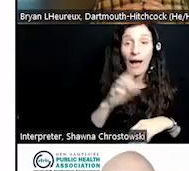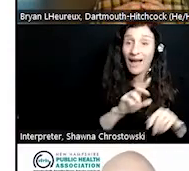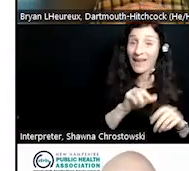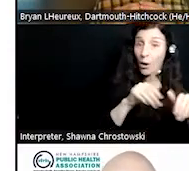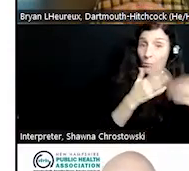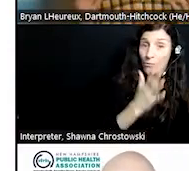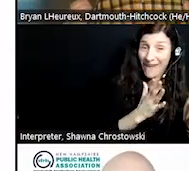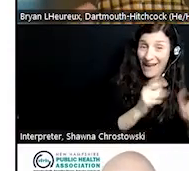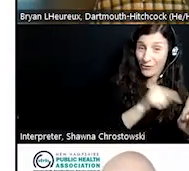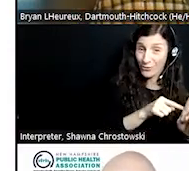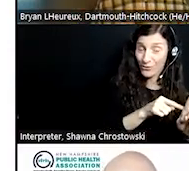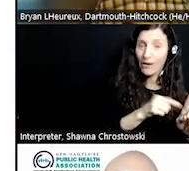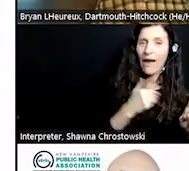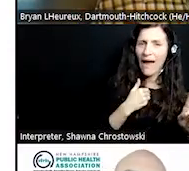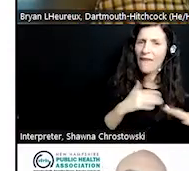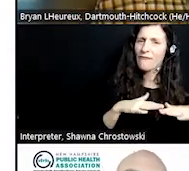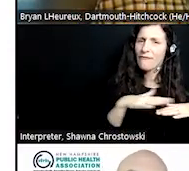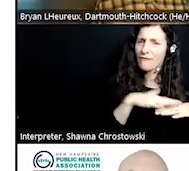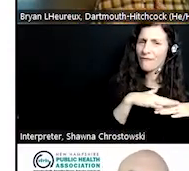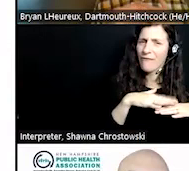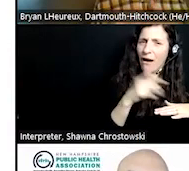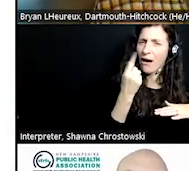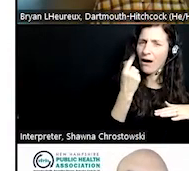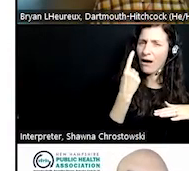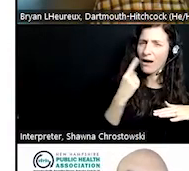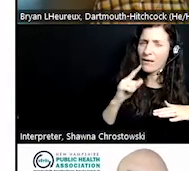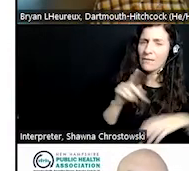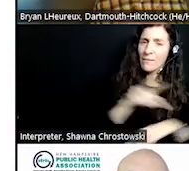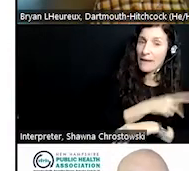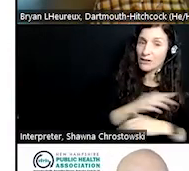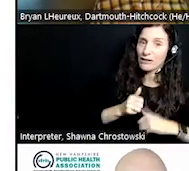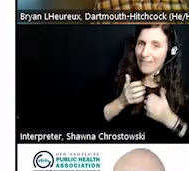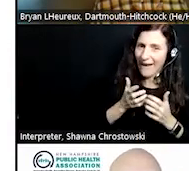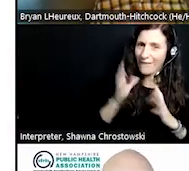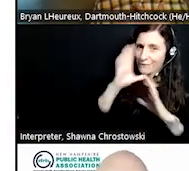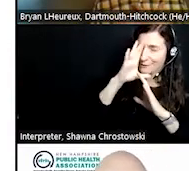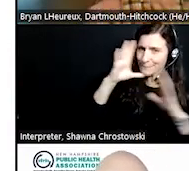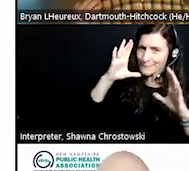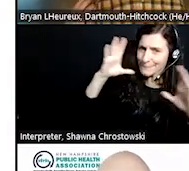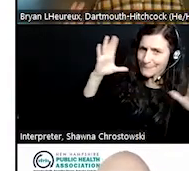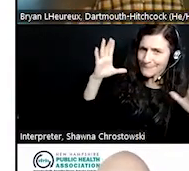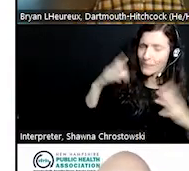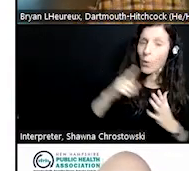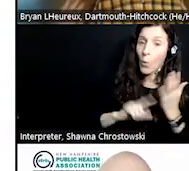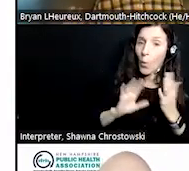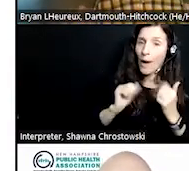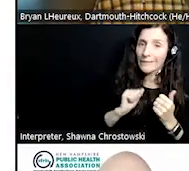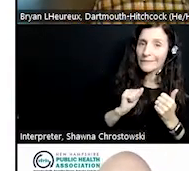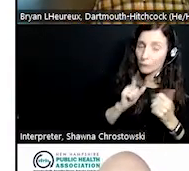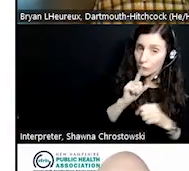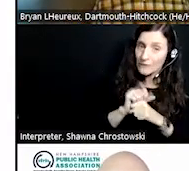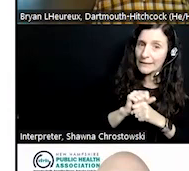layer of insight to the patient's lives and the situations that affect their ability to reach the optimal health and